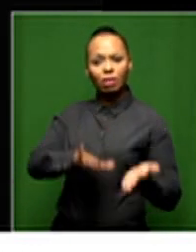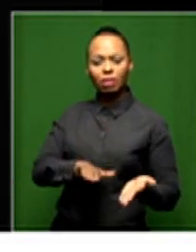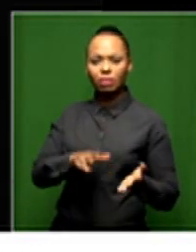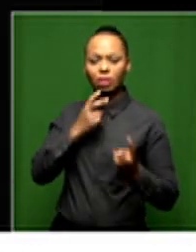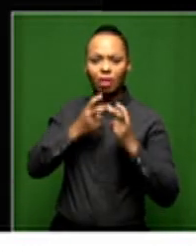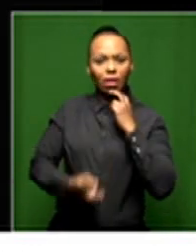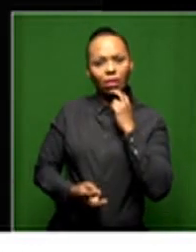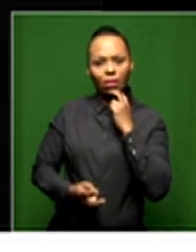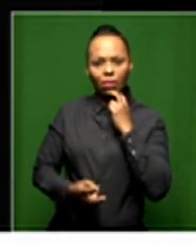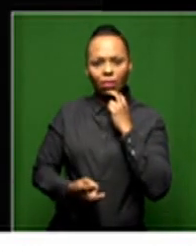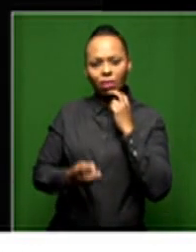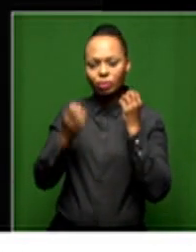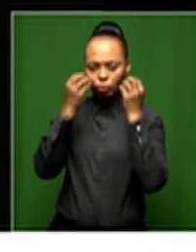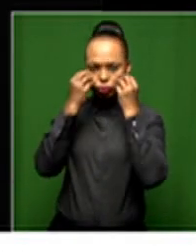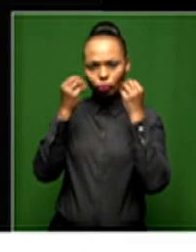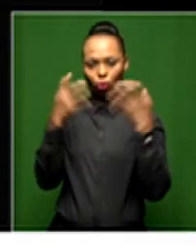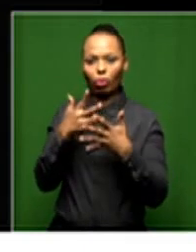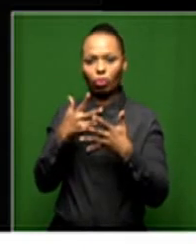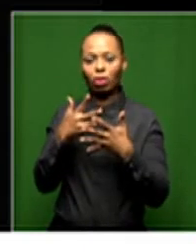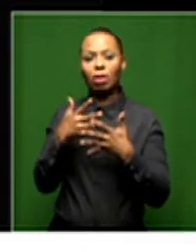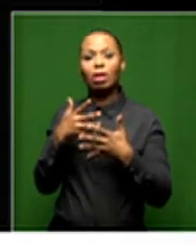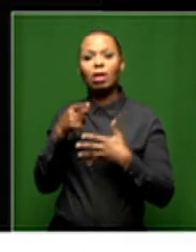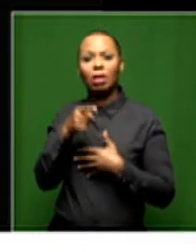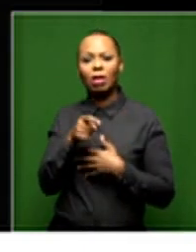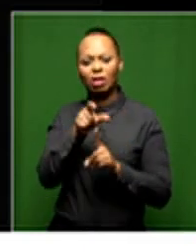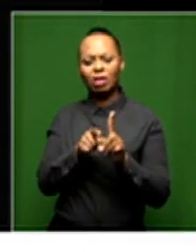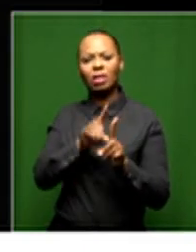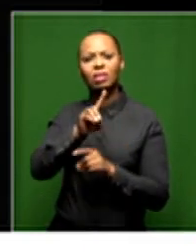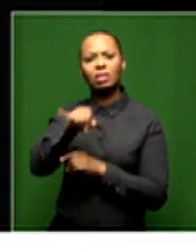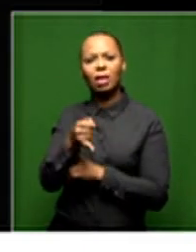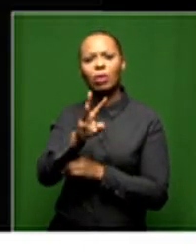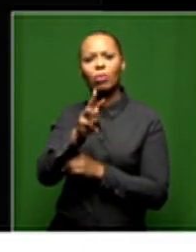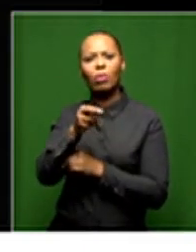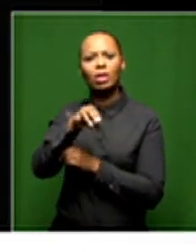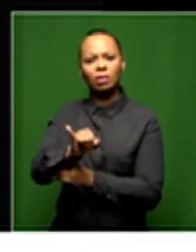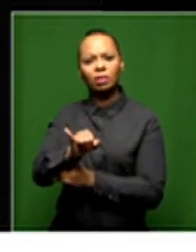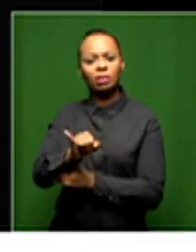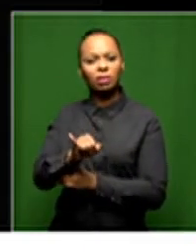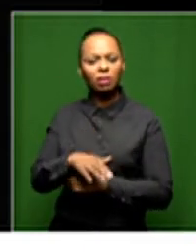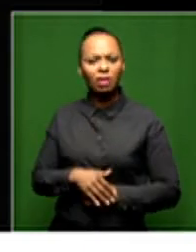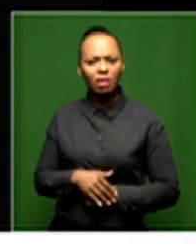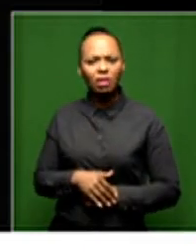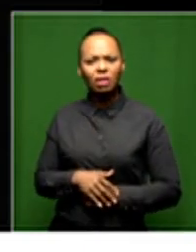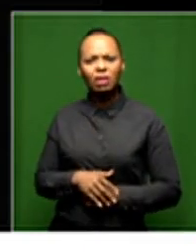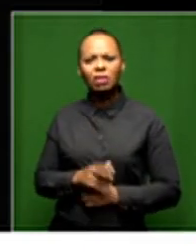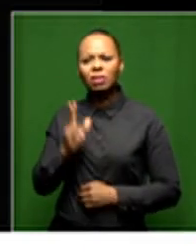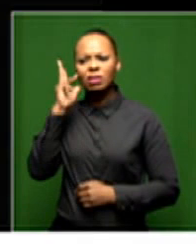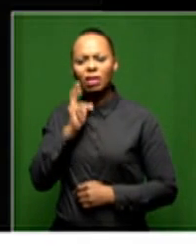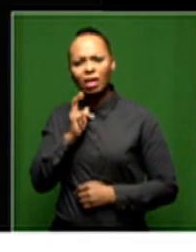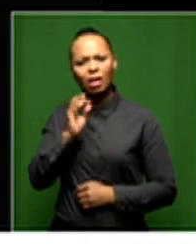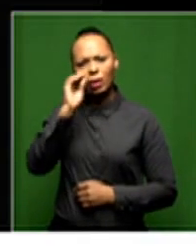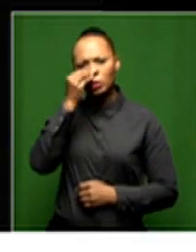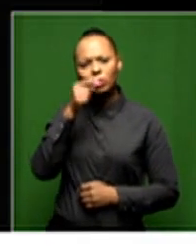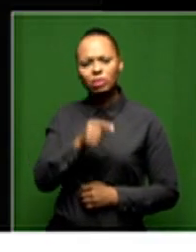so shocked at the untimely death of DJ Wandi. Just take us through where you were when you learned the news of Mzwandile's passing and